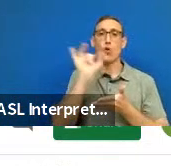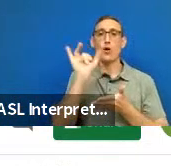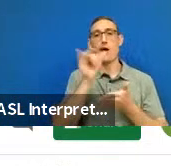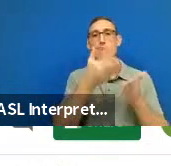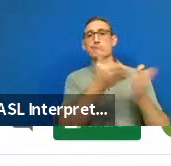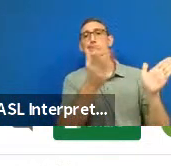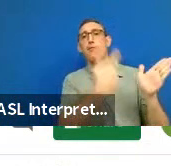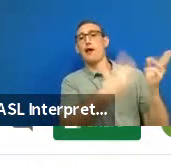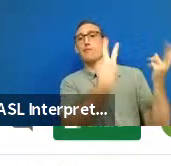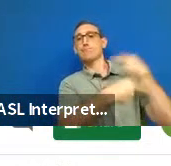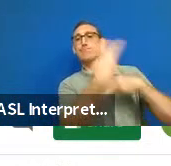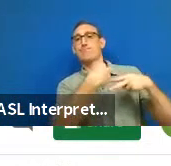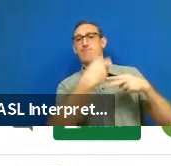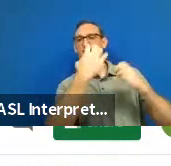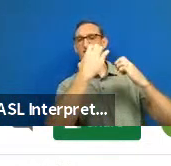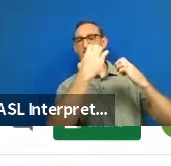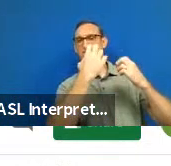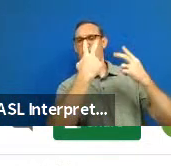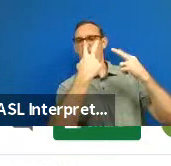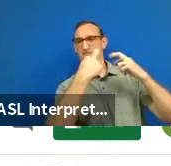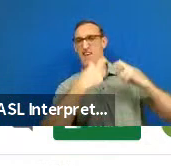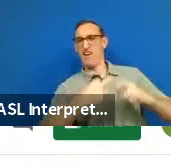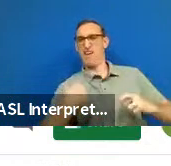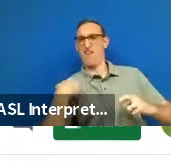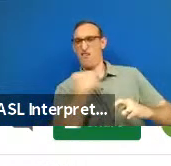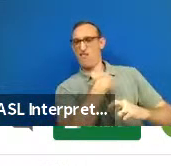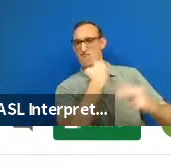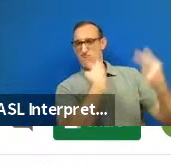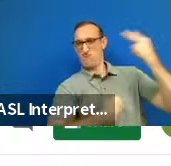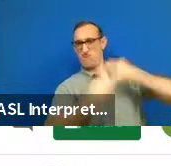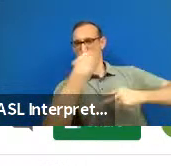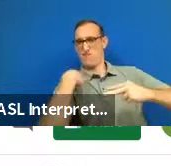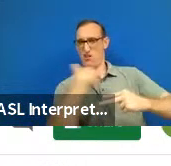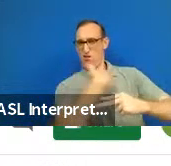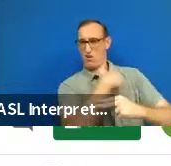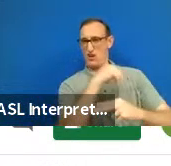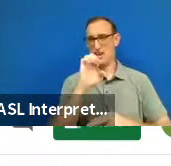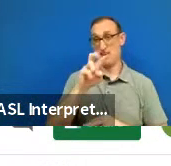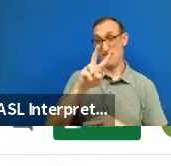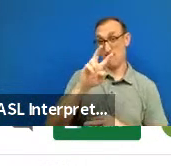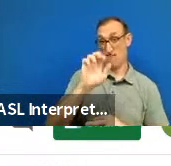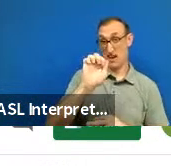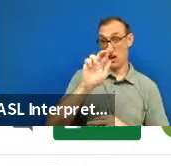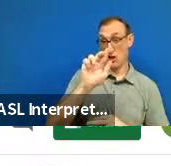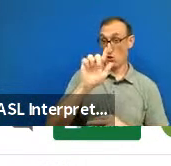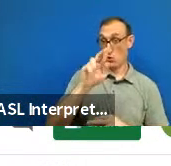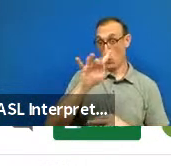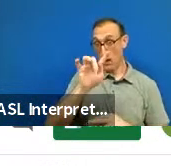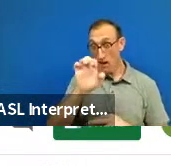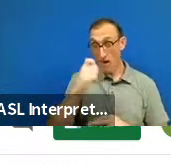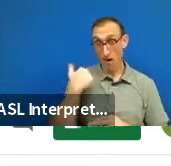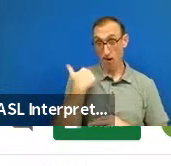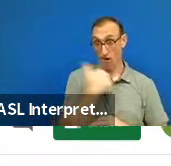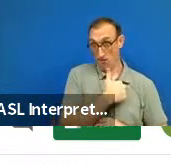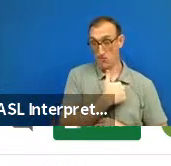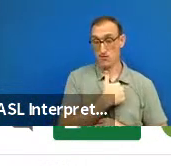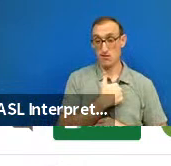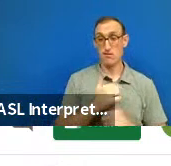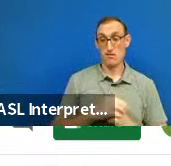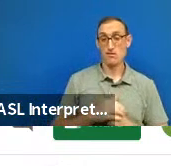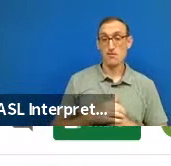would workshop leaders. And if we look at it, and I'm not disagreeing with what anybody else has said about a